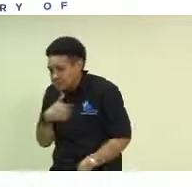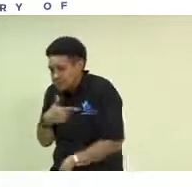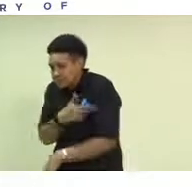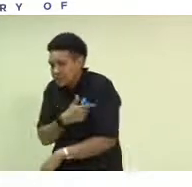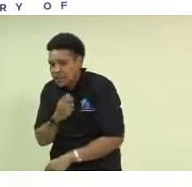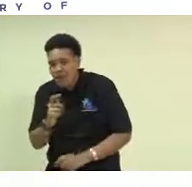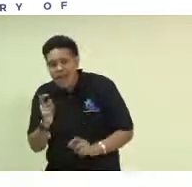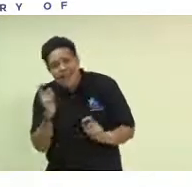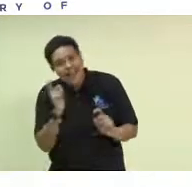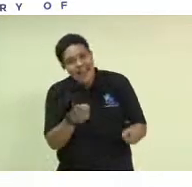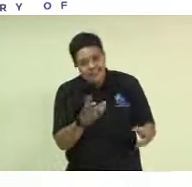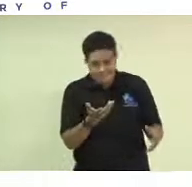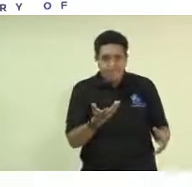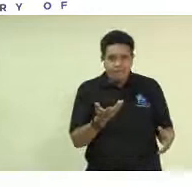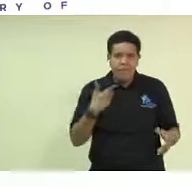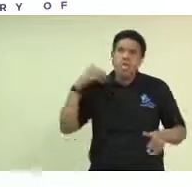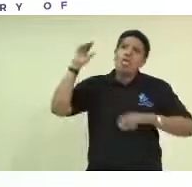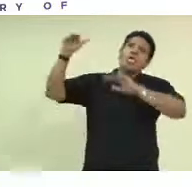gift, vaccines.